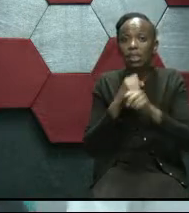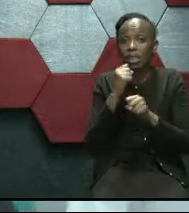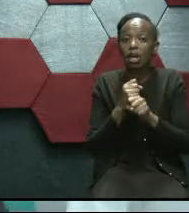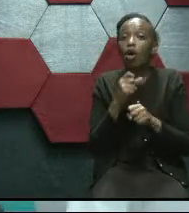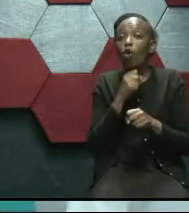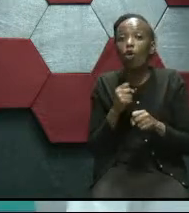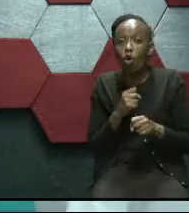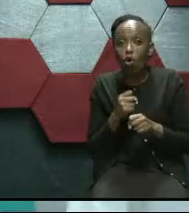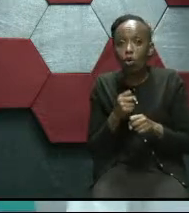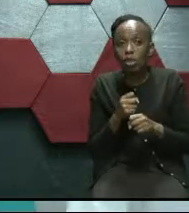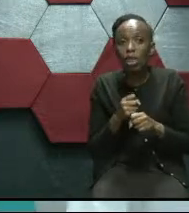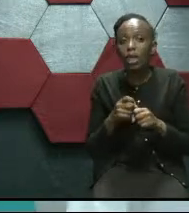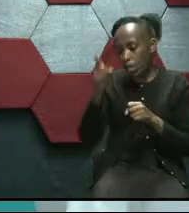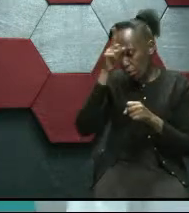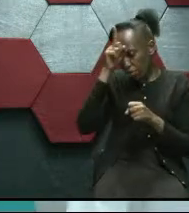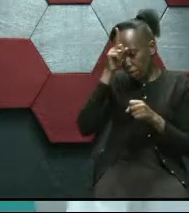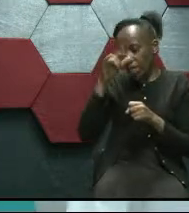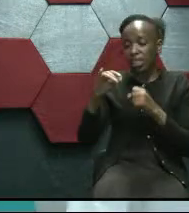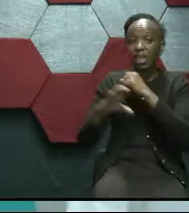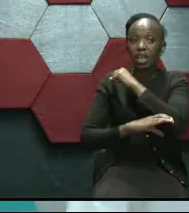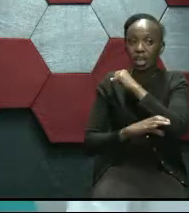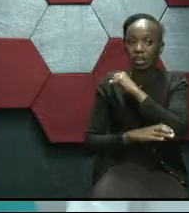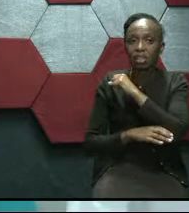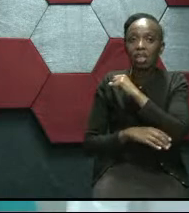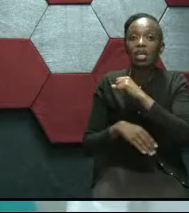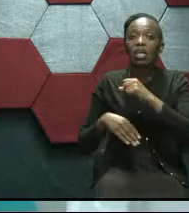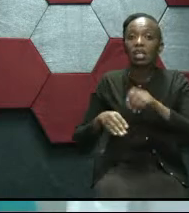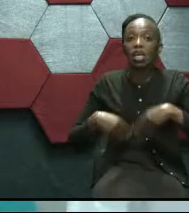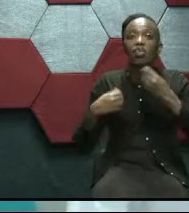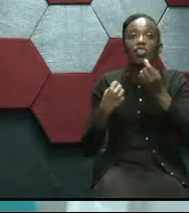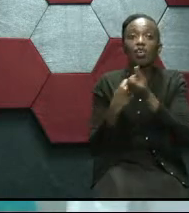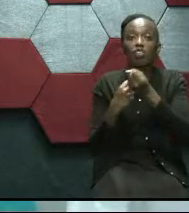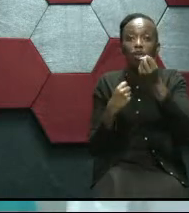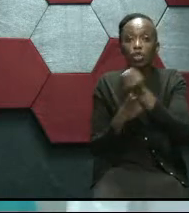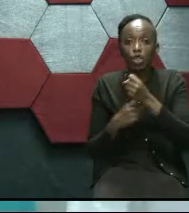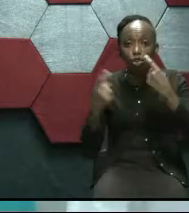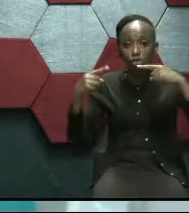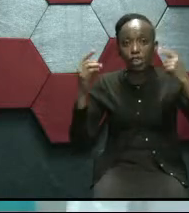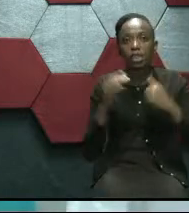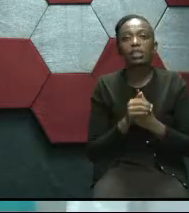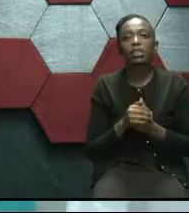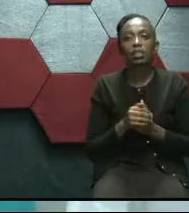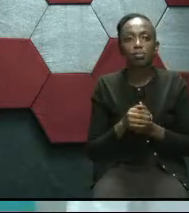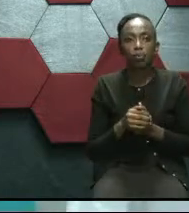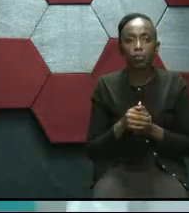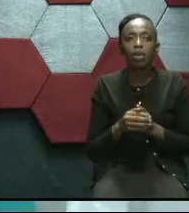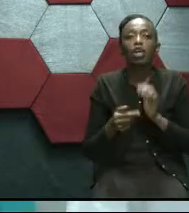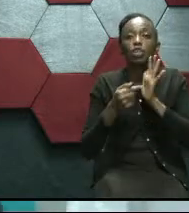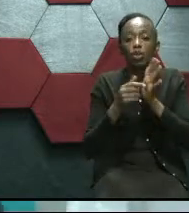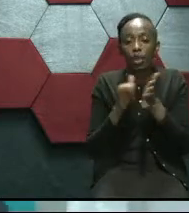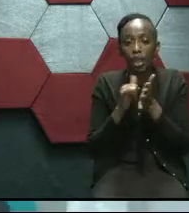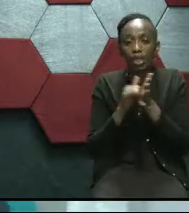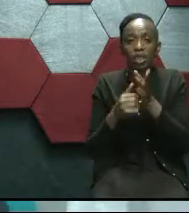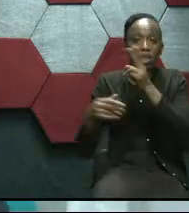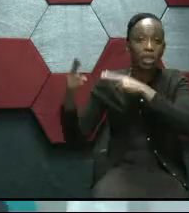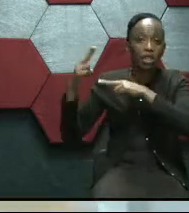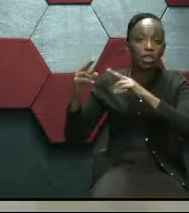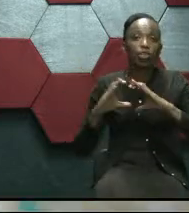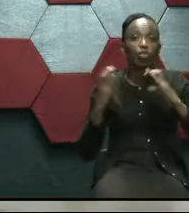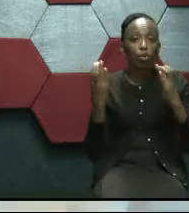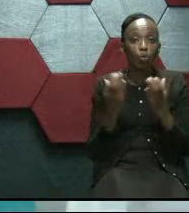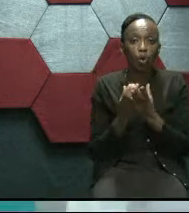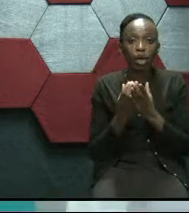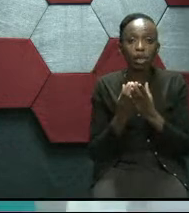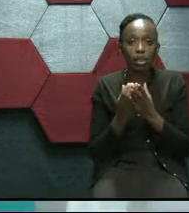student in rural Ireland laid the foundations for his later success. He pointed out that in the history of the world,